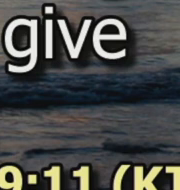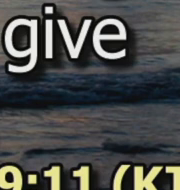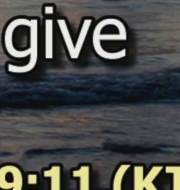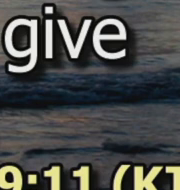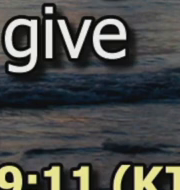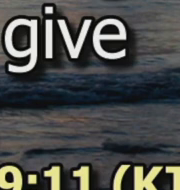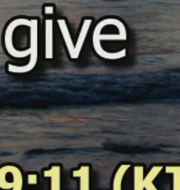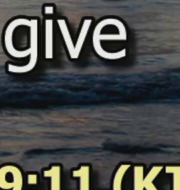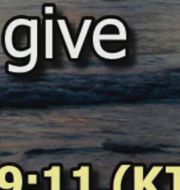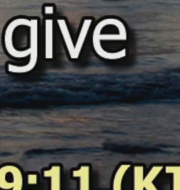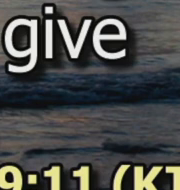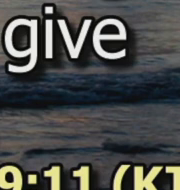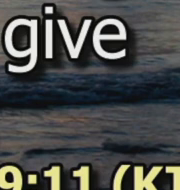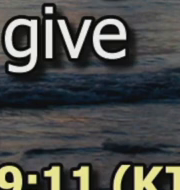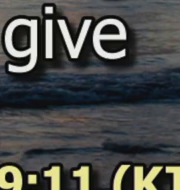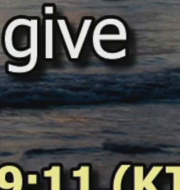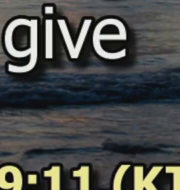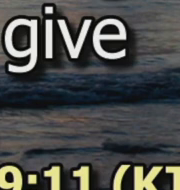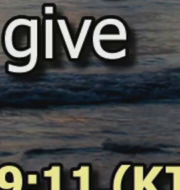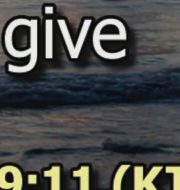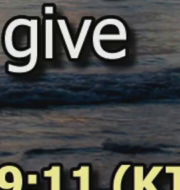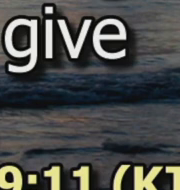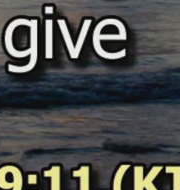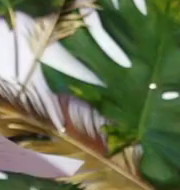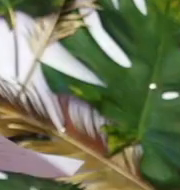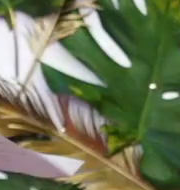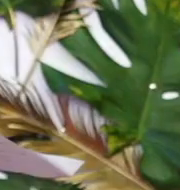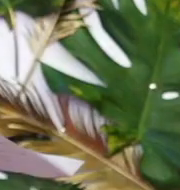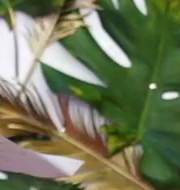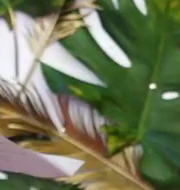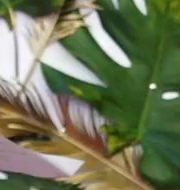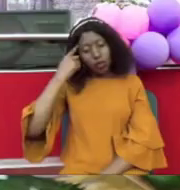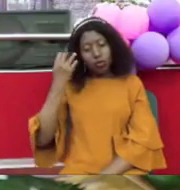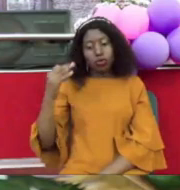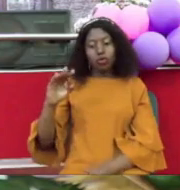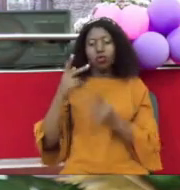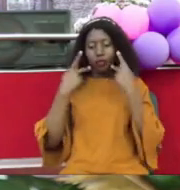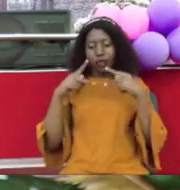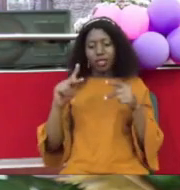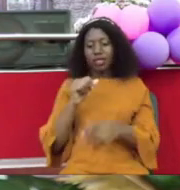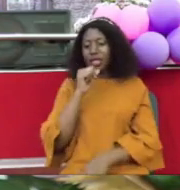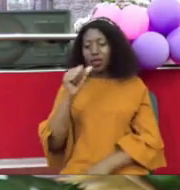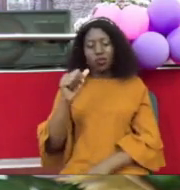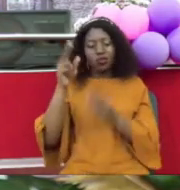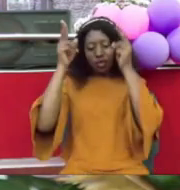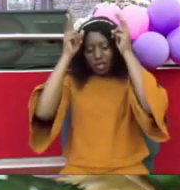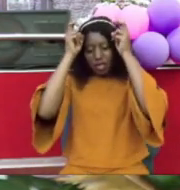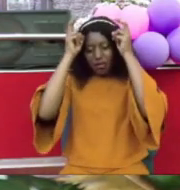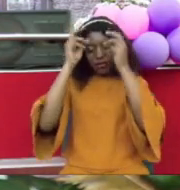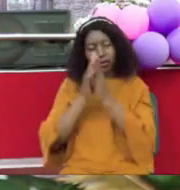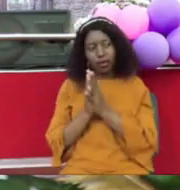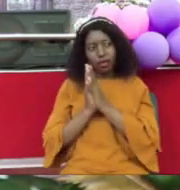Anatuambia anajua mawazo anayotuwazia. Thoughts of peace and not of evil. Mawazo ya amani na si ya